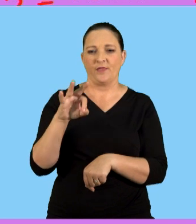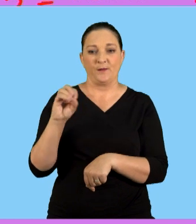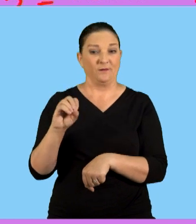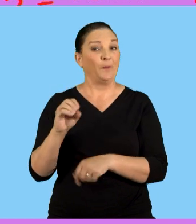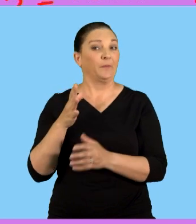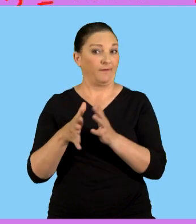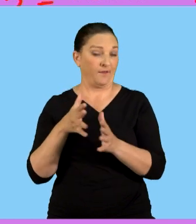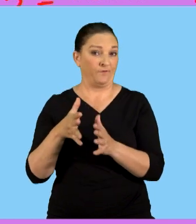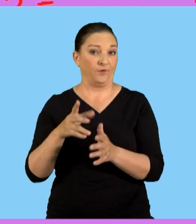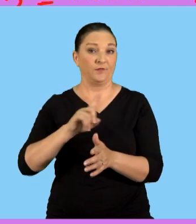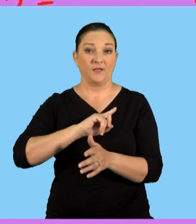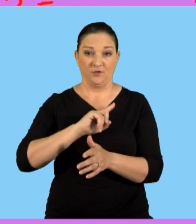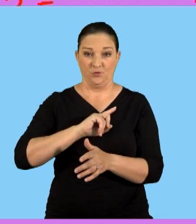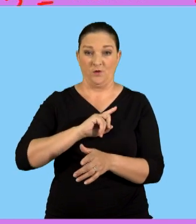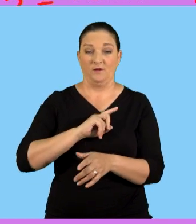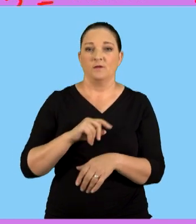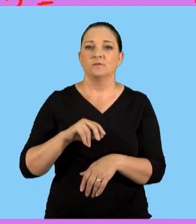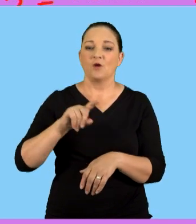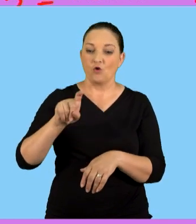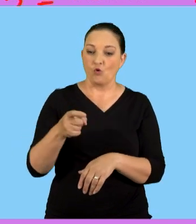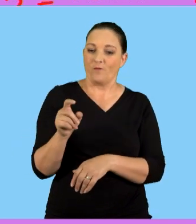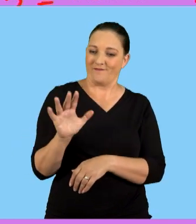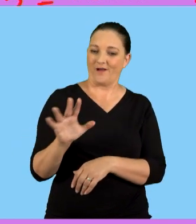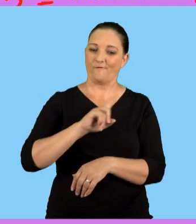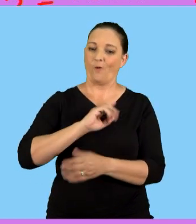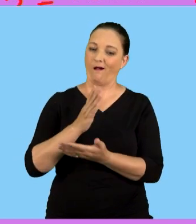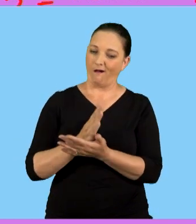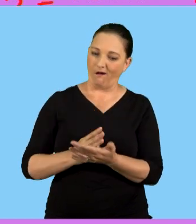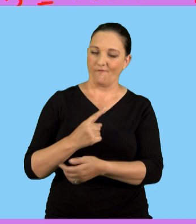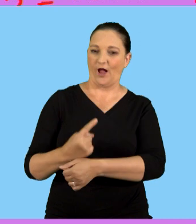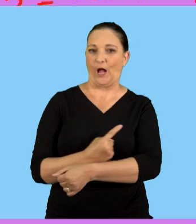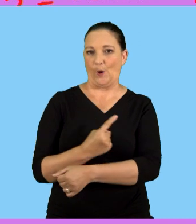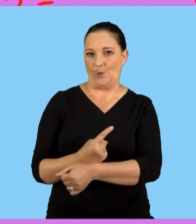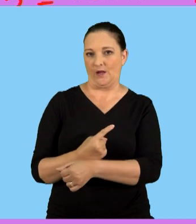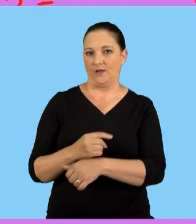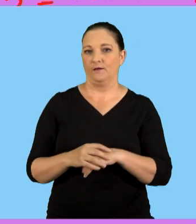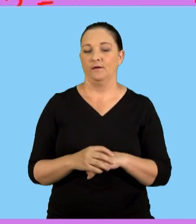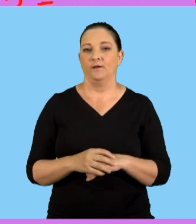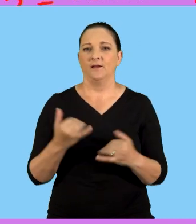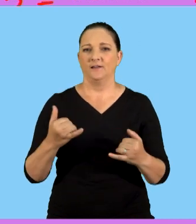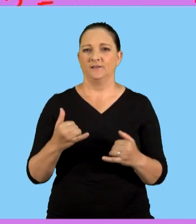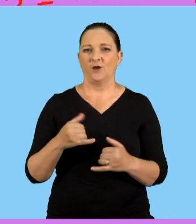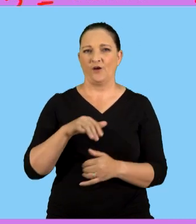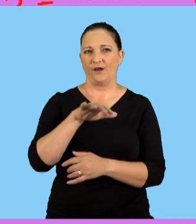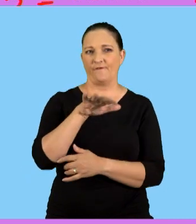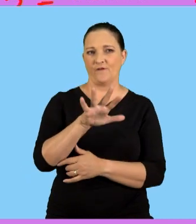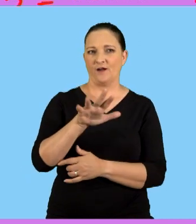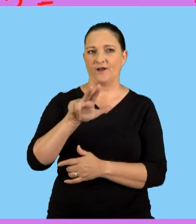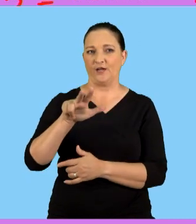hours. So half an hour is indicated as 0.5. Now, so it's 6.5 hours. I simplified by typing